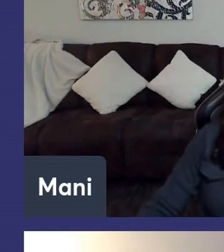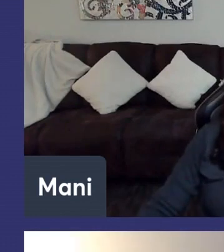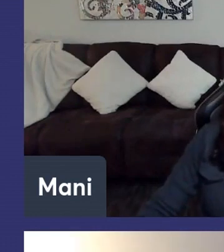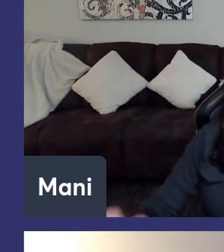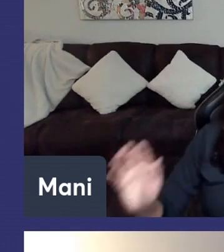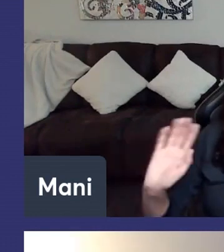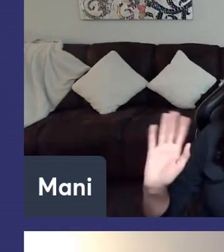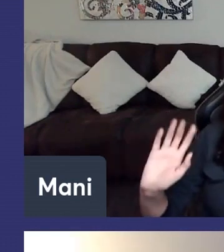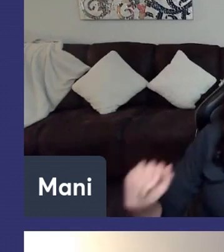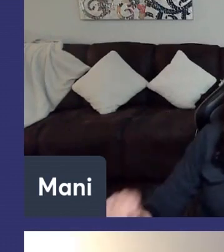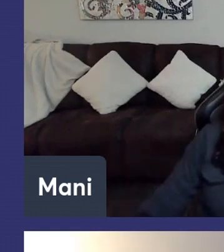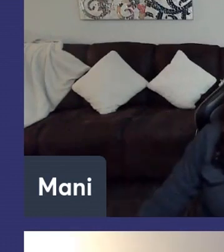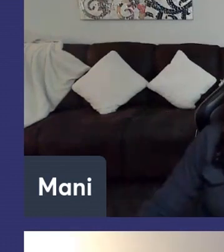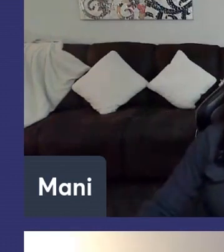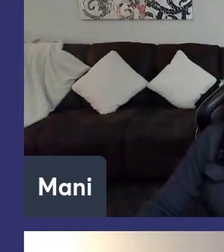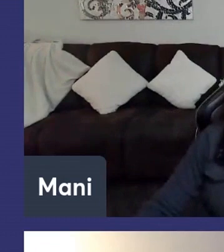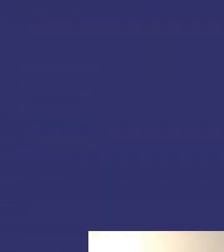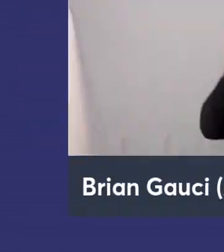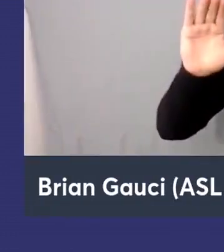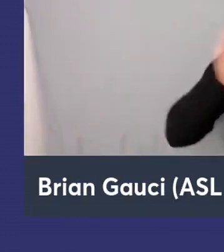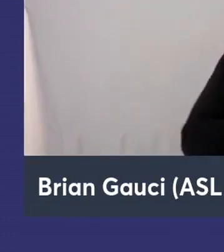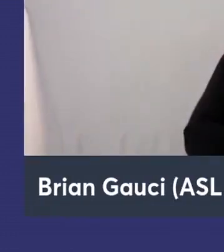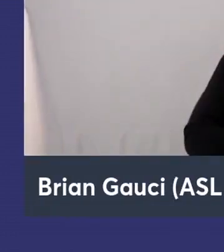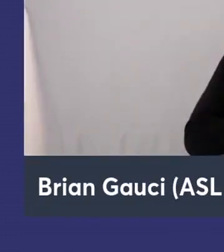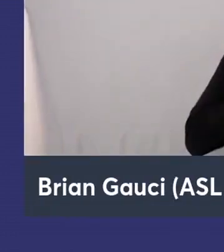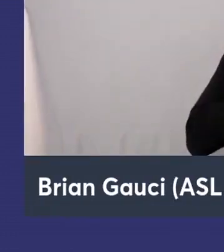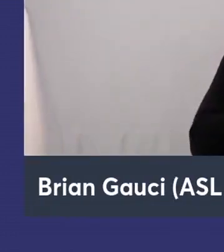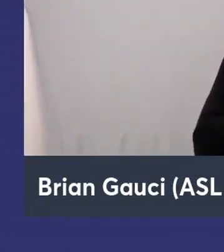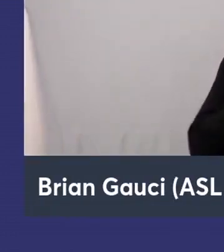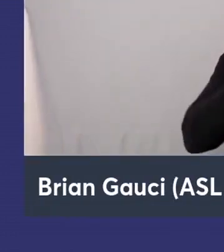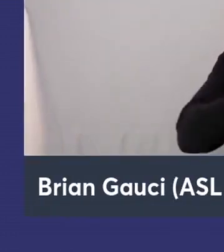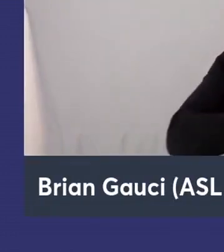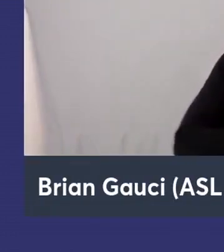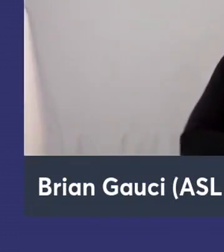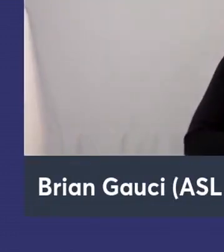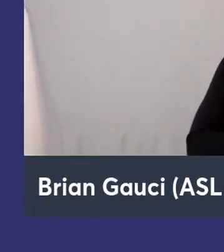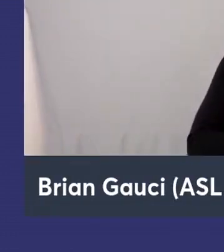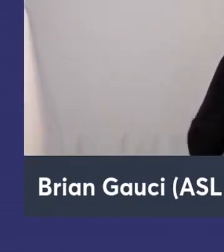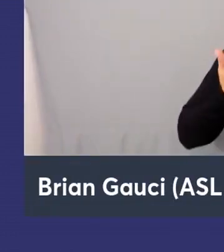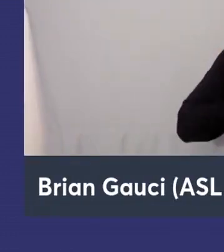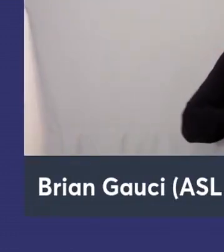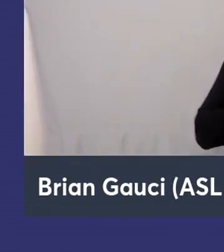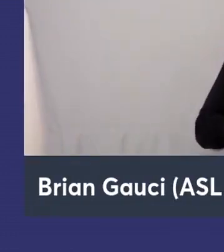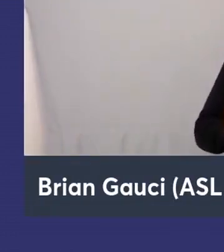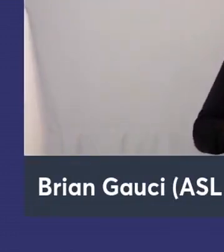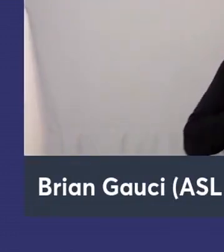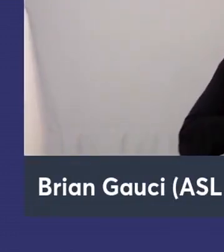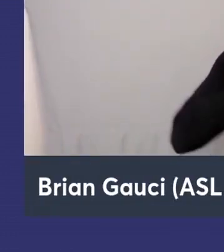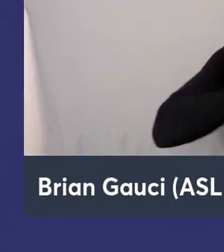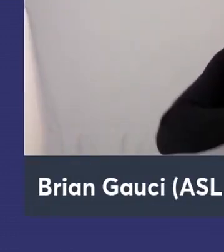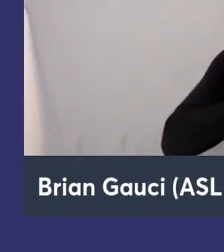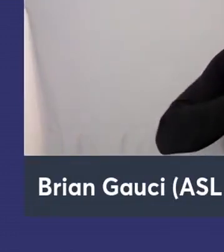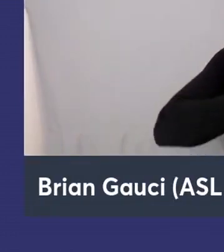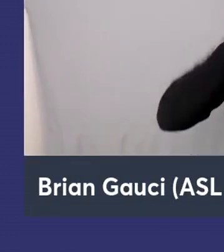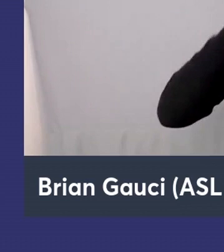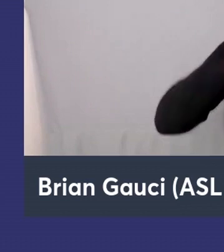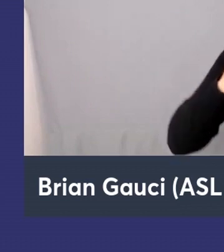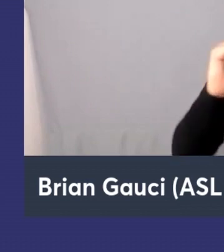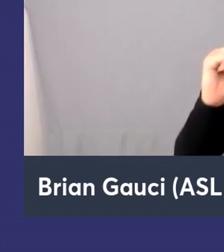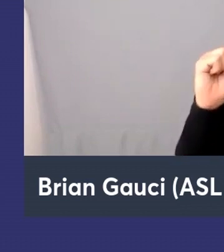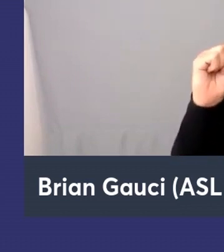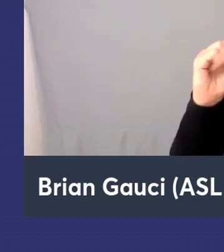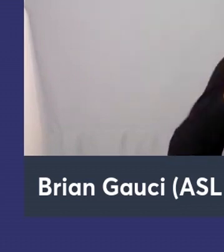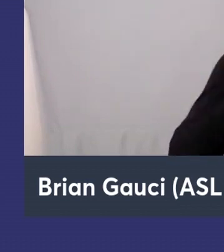here. Bye-bye. Talk to you later. All right. Well, I know a little bit more.